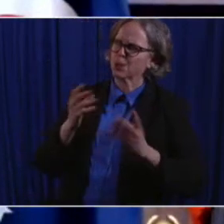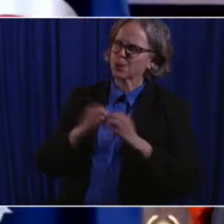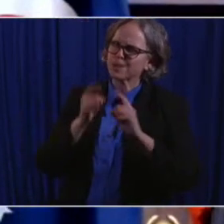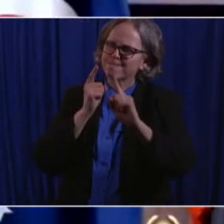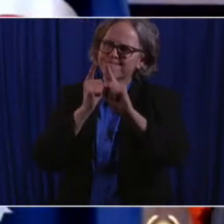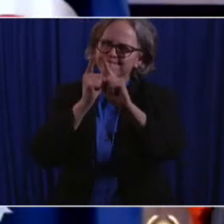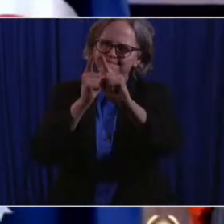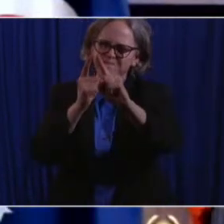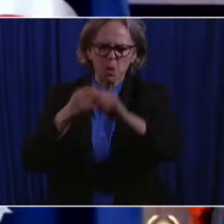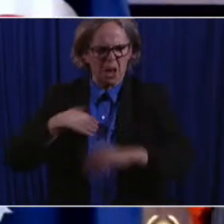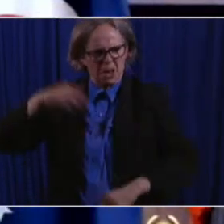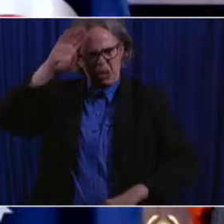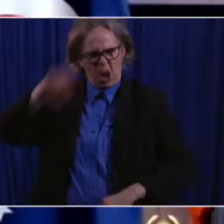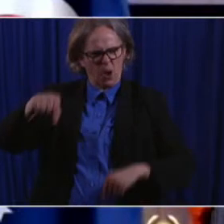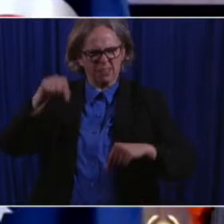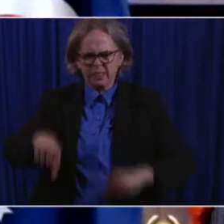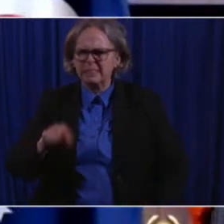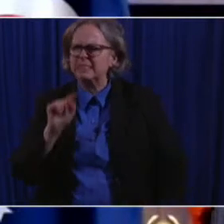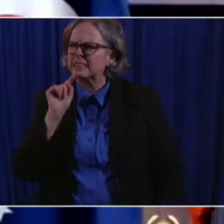state. Ohio's